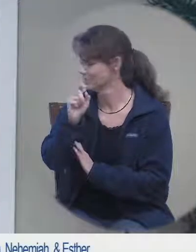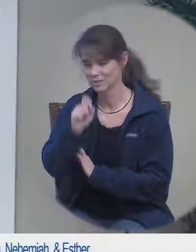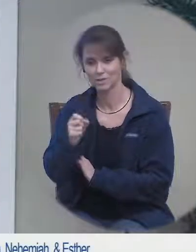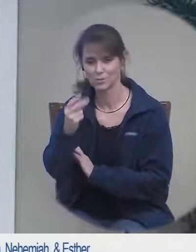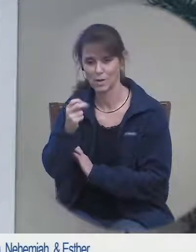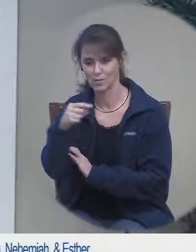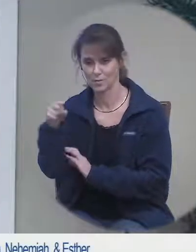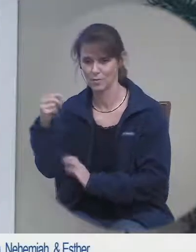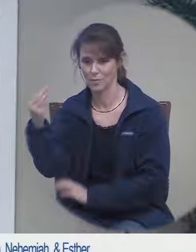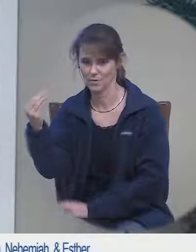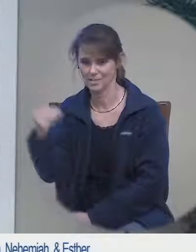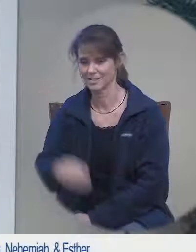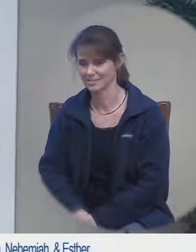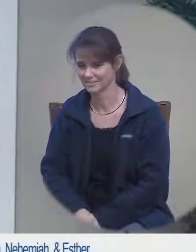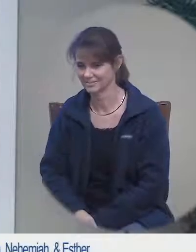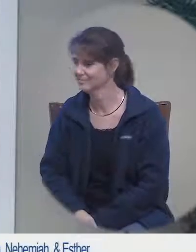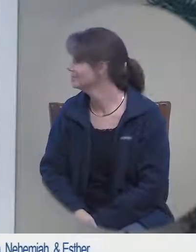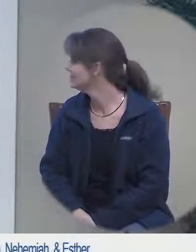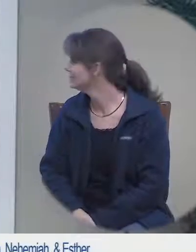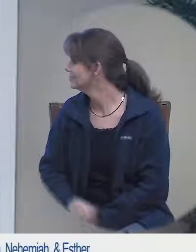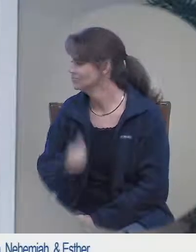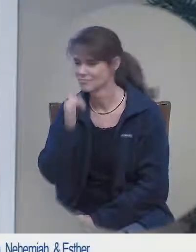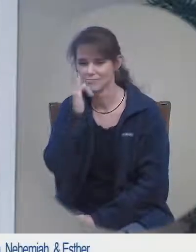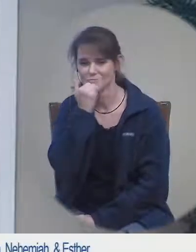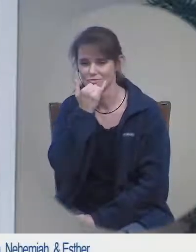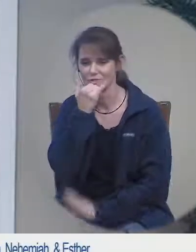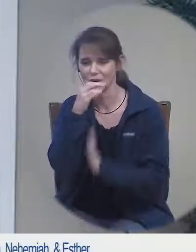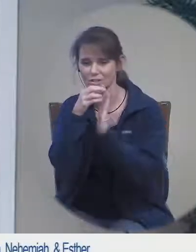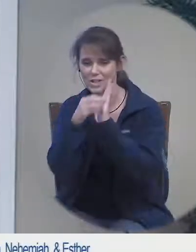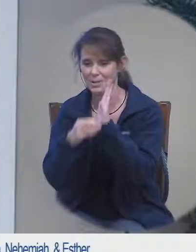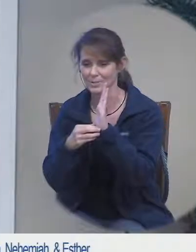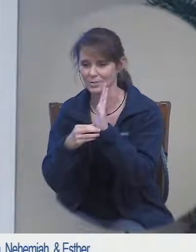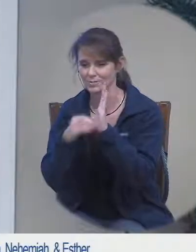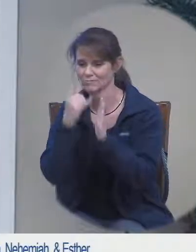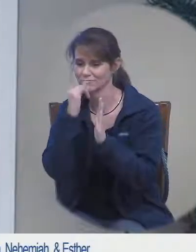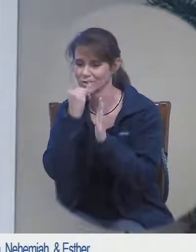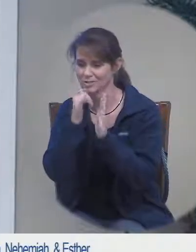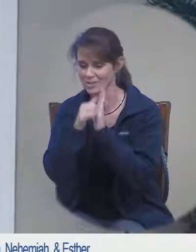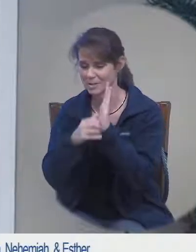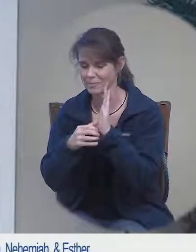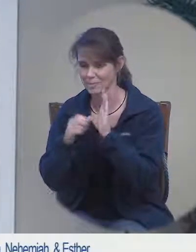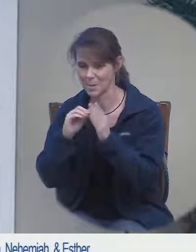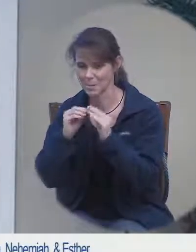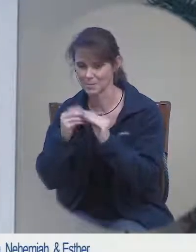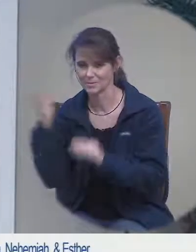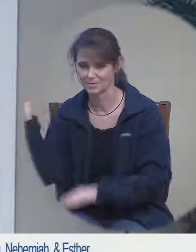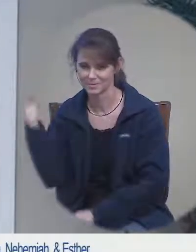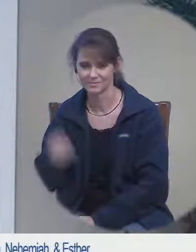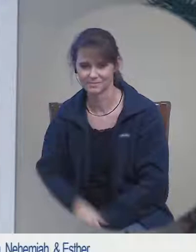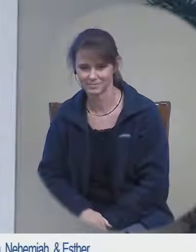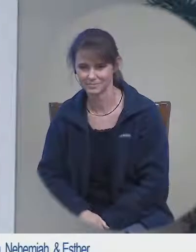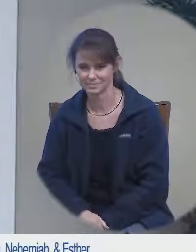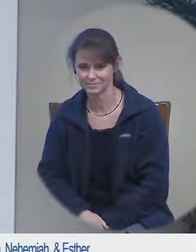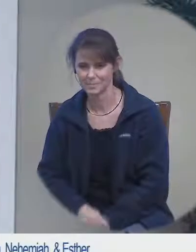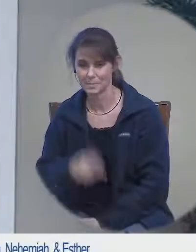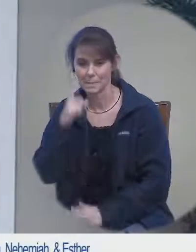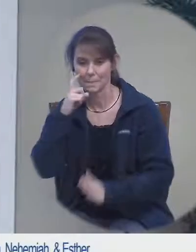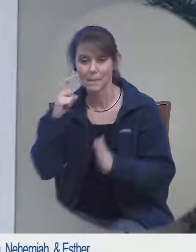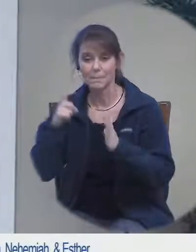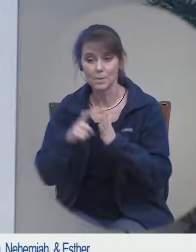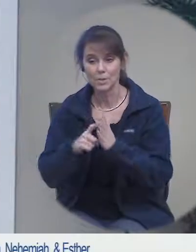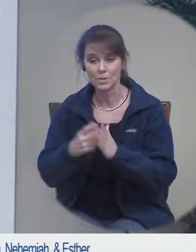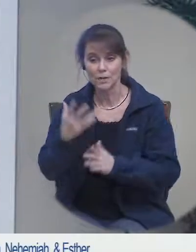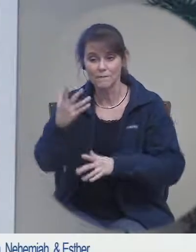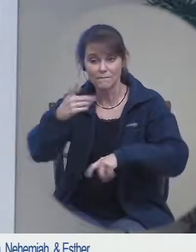times. And I think that's significant, at least what they're attempting to be accomplished. 5 different times in this text. And I think there's